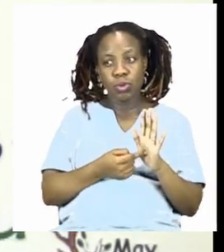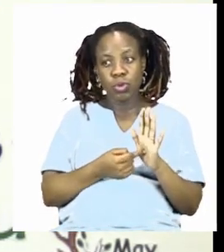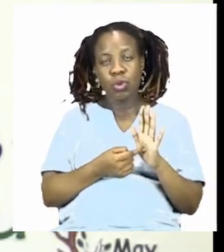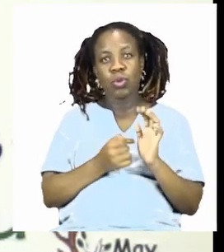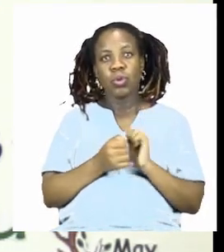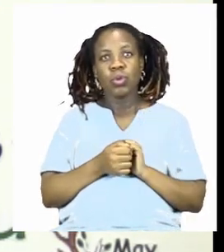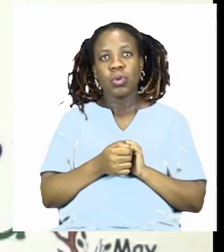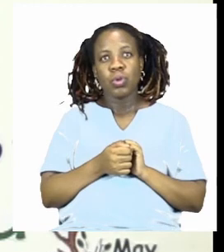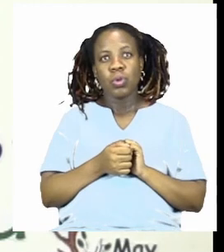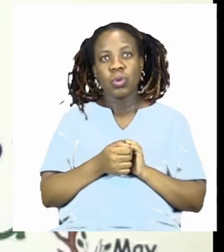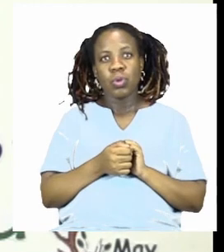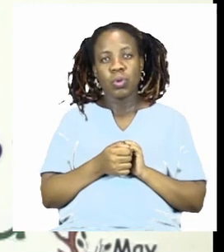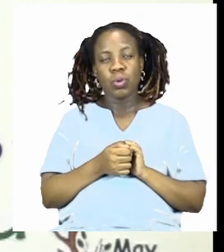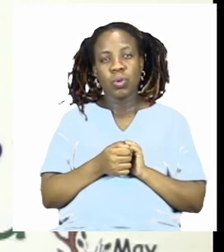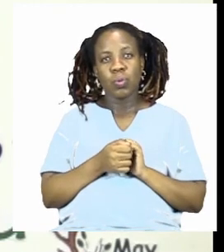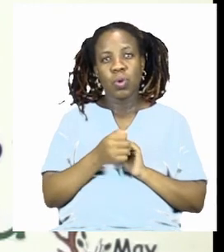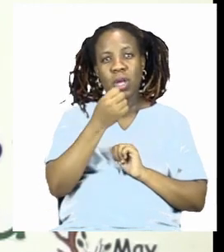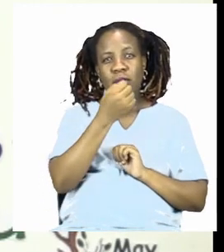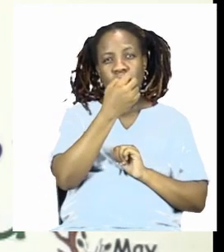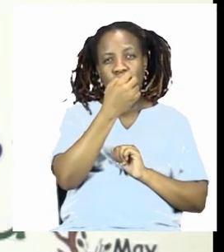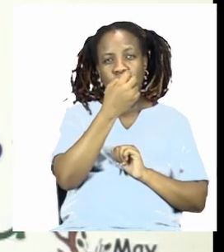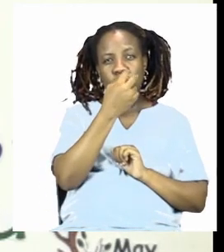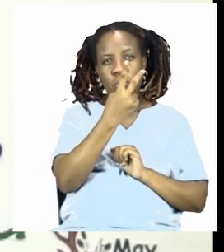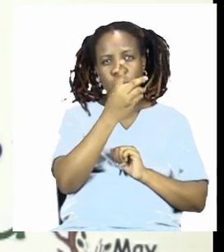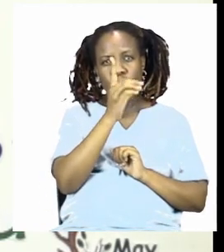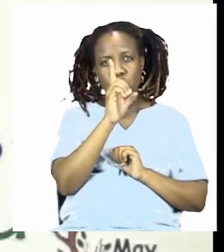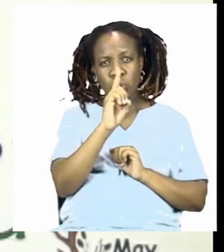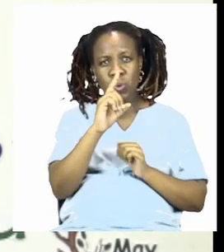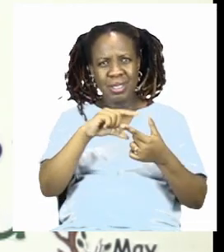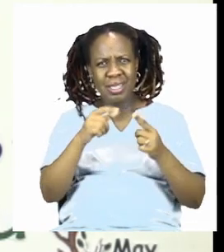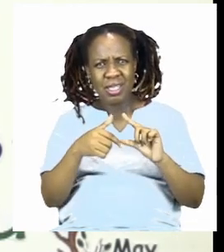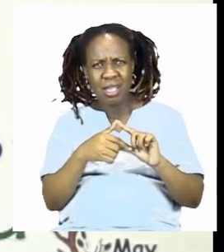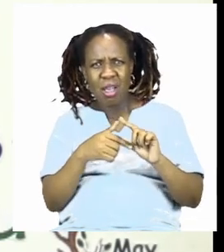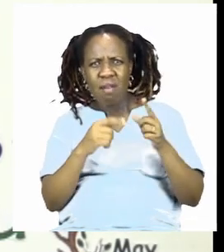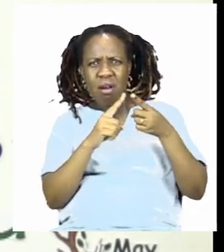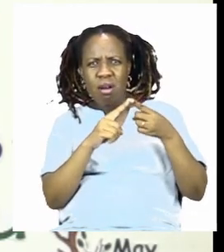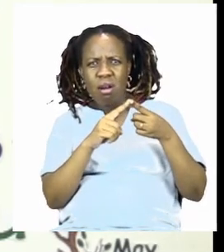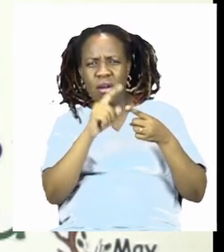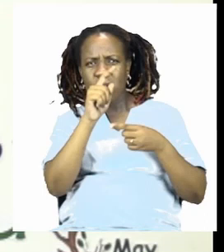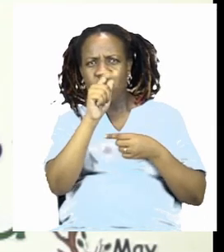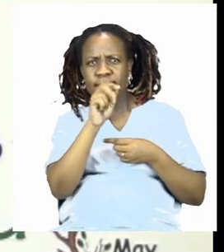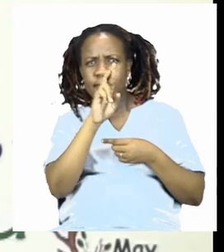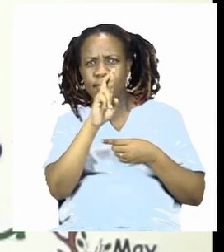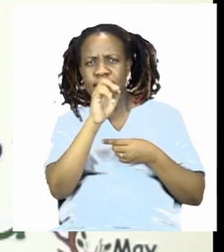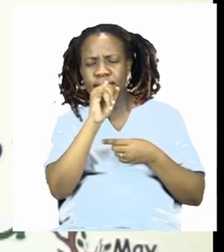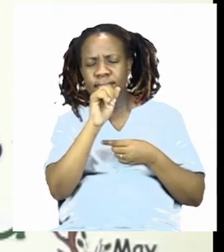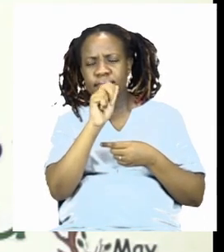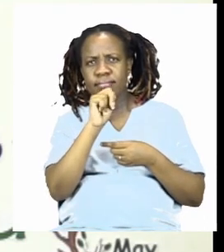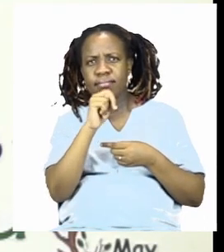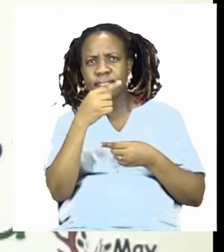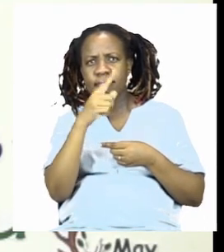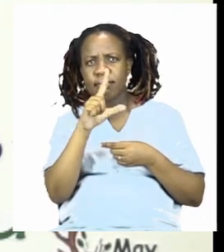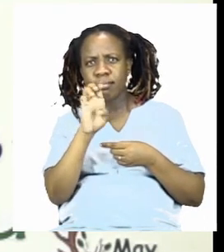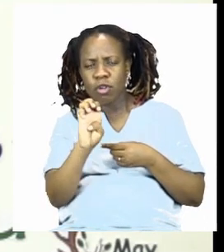under 2D shapes we have a triangle and we have a square. And under 3D shapes